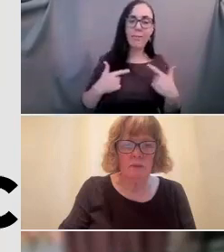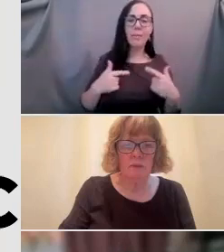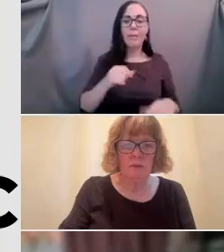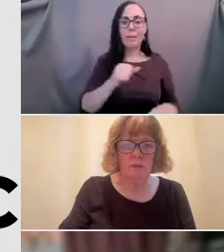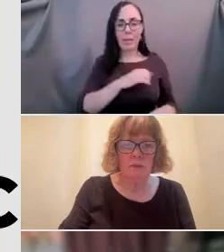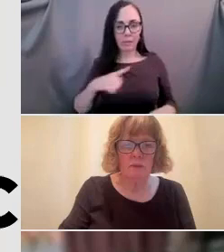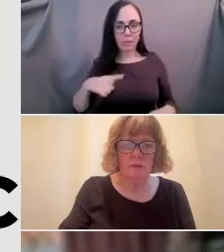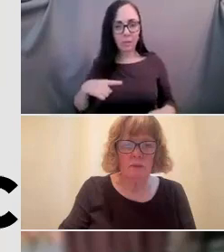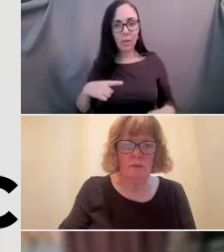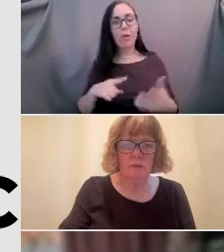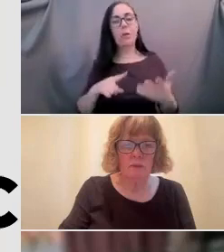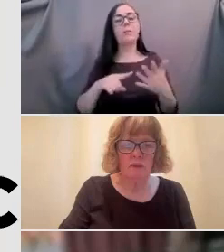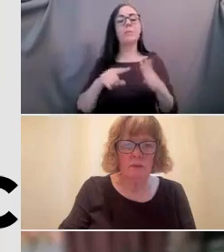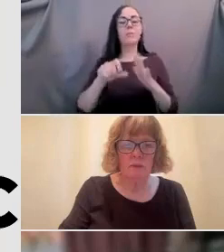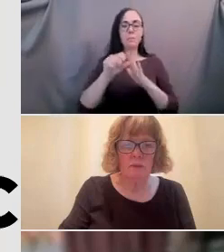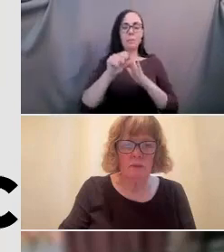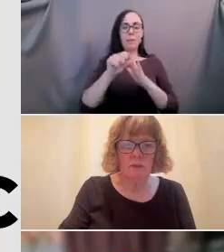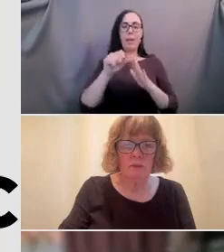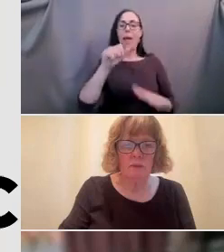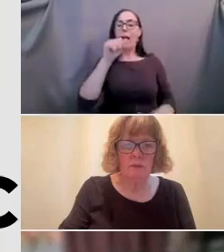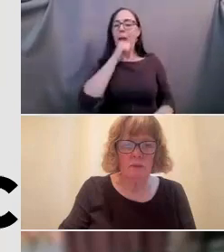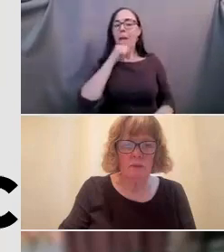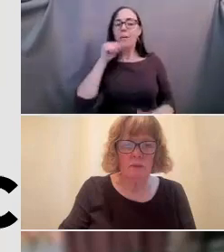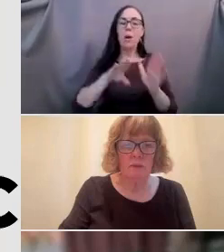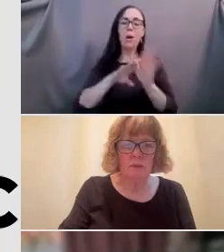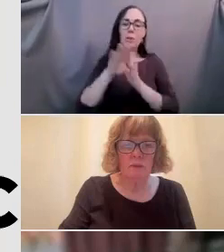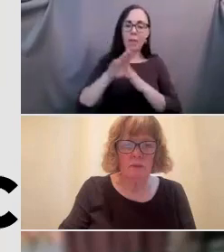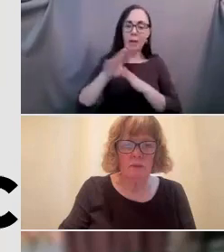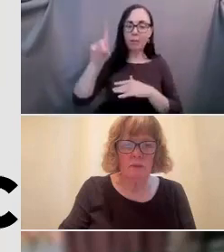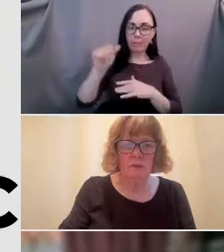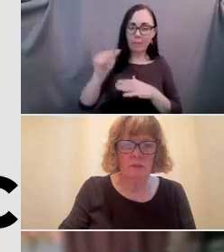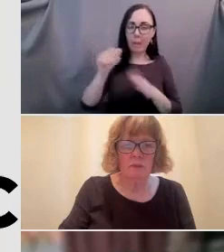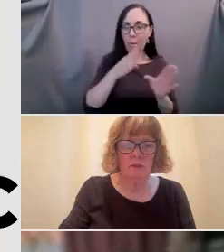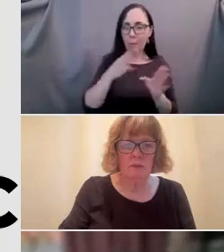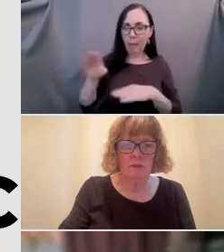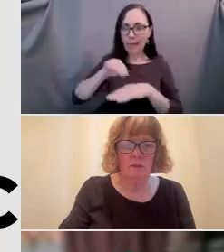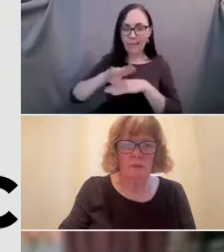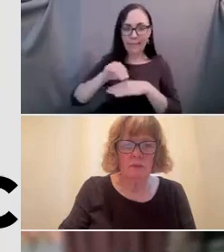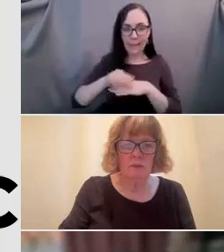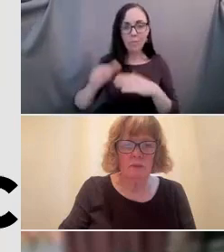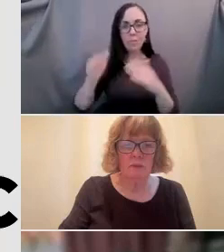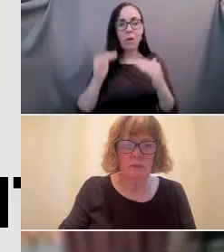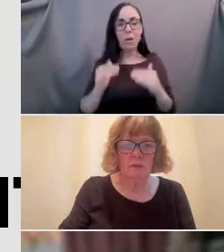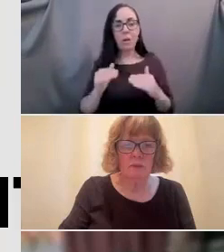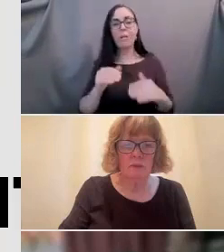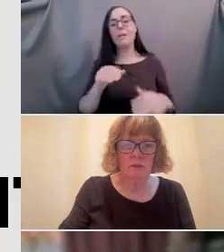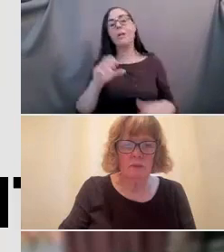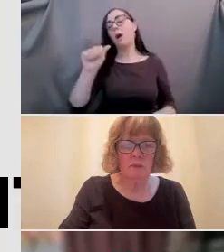ARC of Arizona. All 5 of those places are amazing resources.